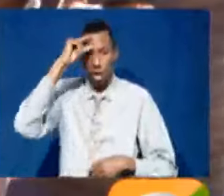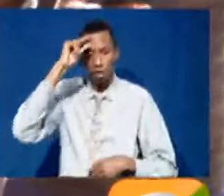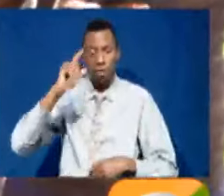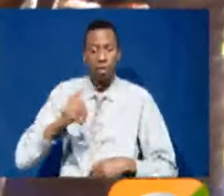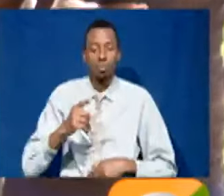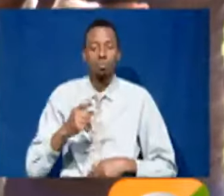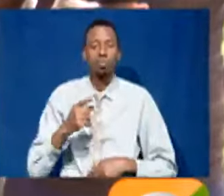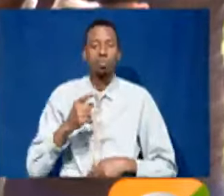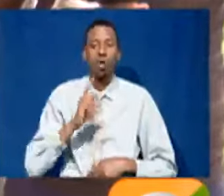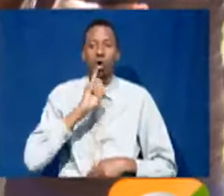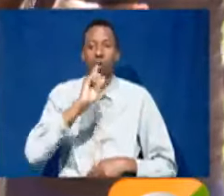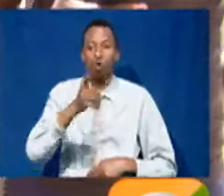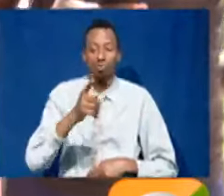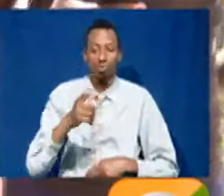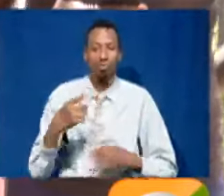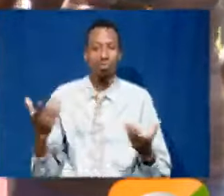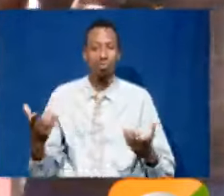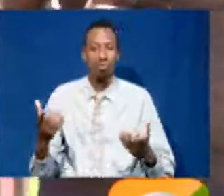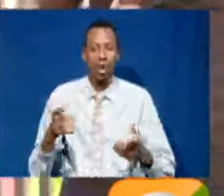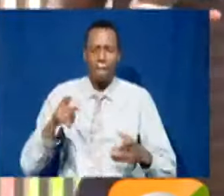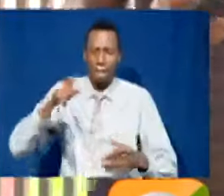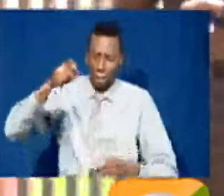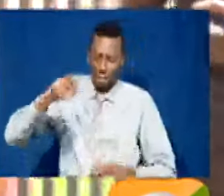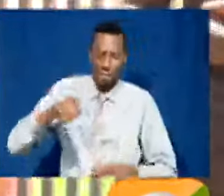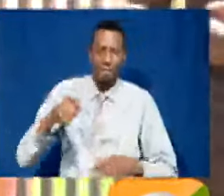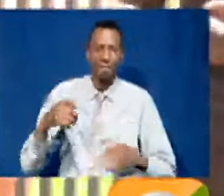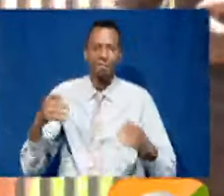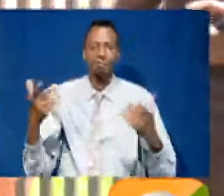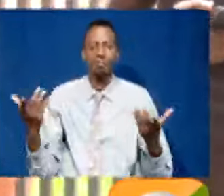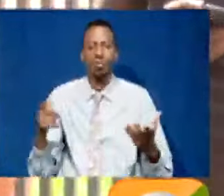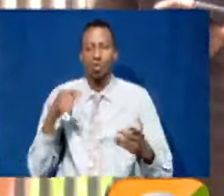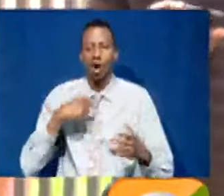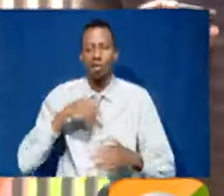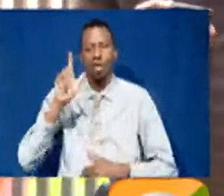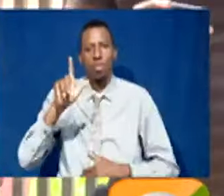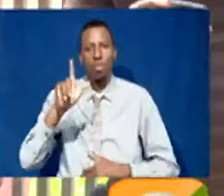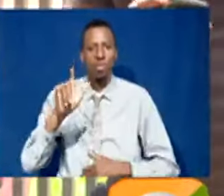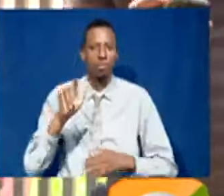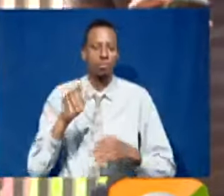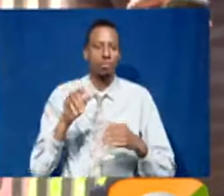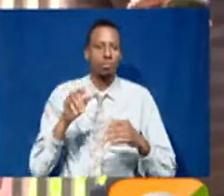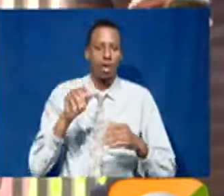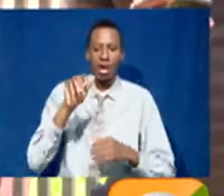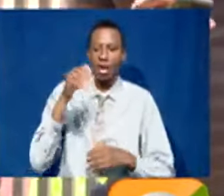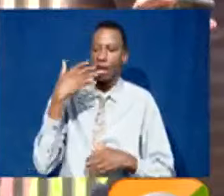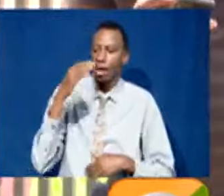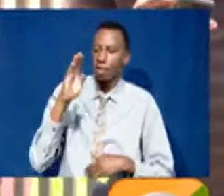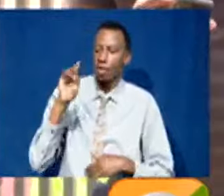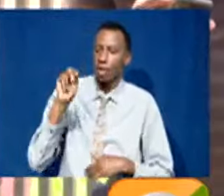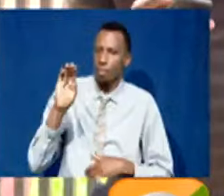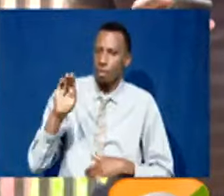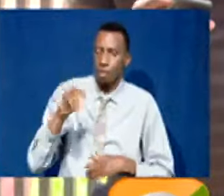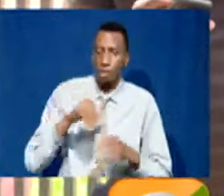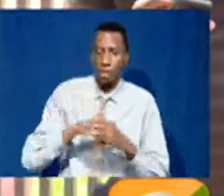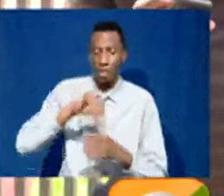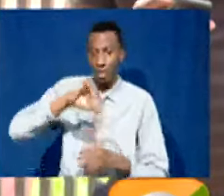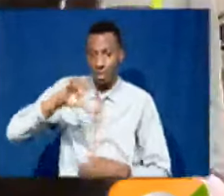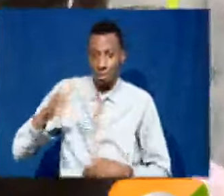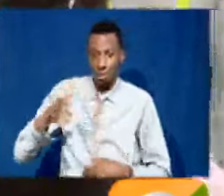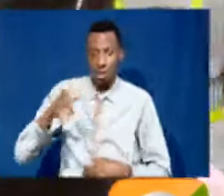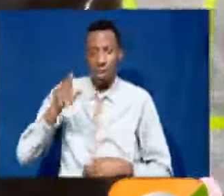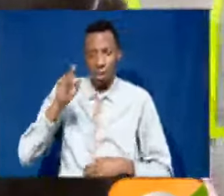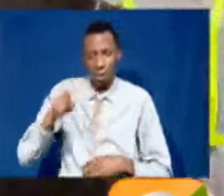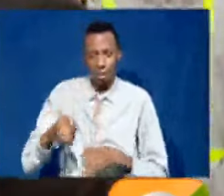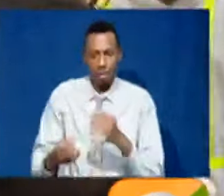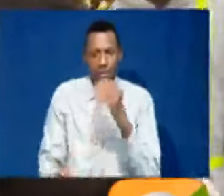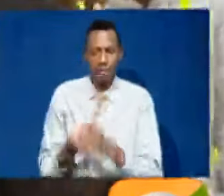mandatory safety directives for those operating Airbnbs in the city in a bid to safeguard the safety and reputation of